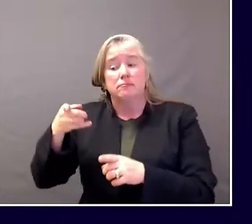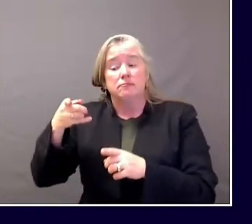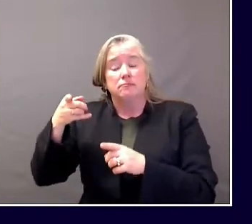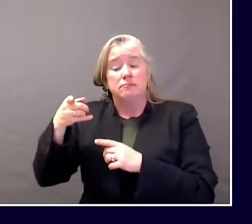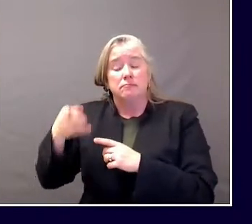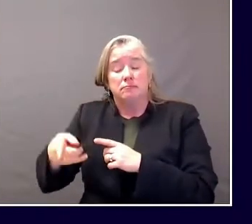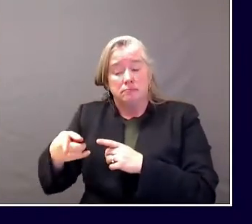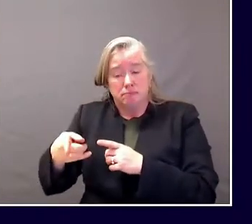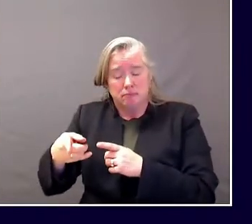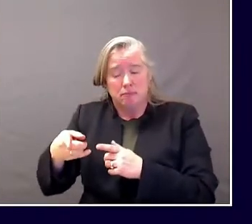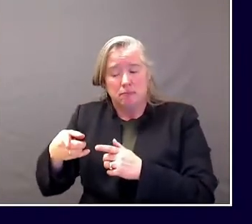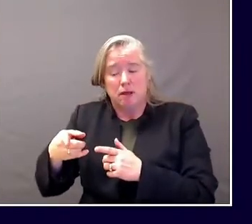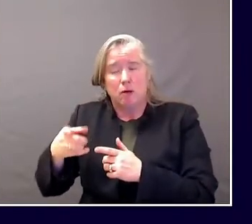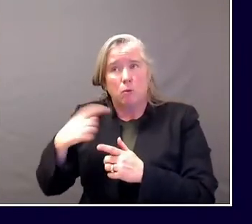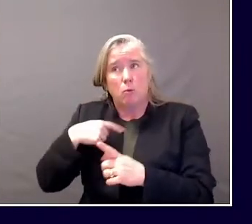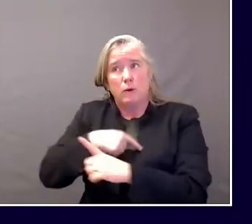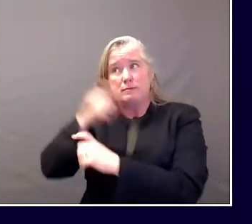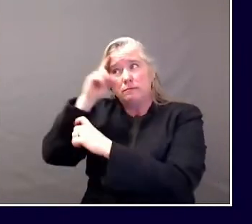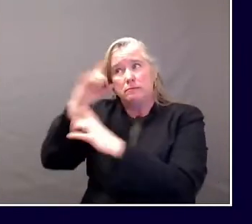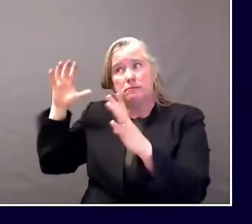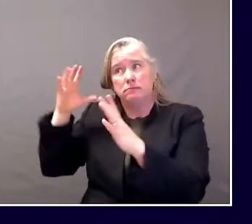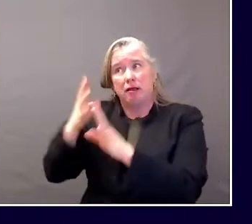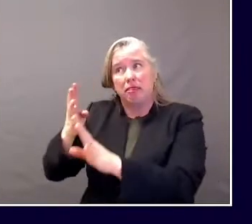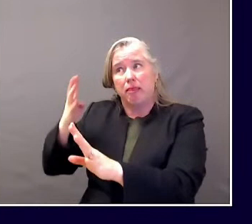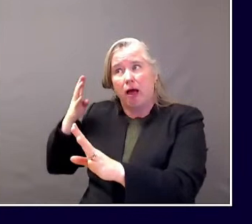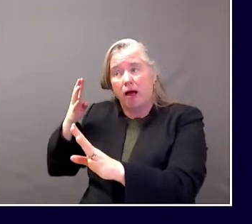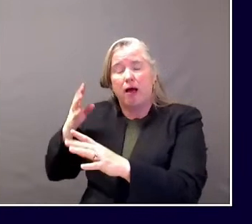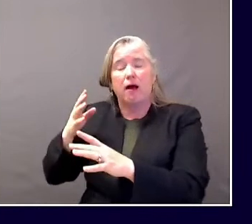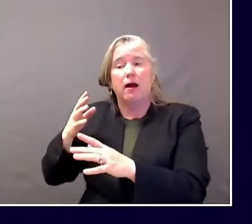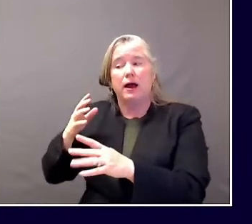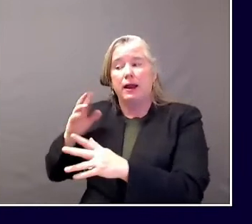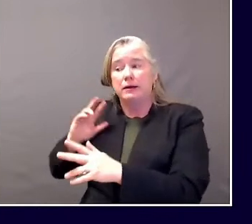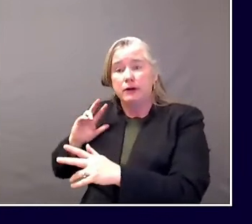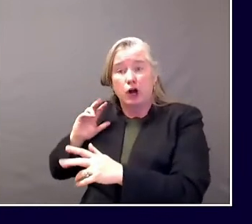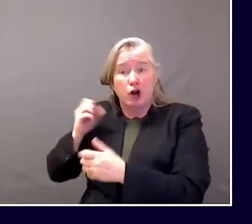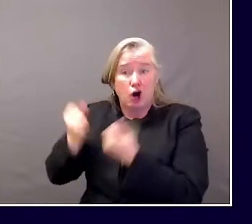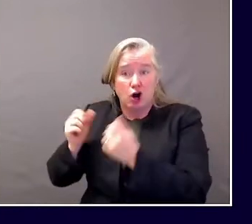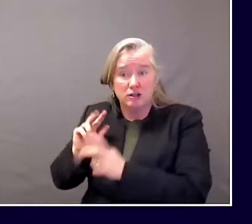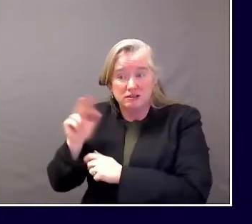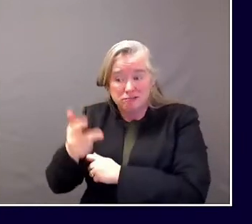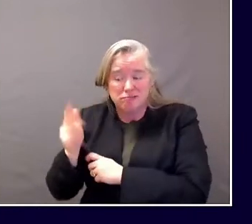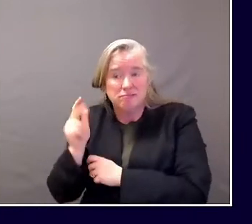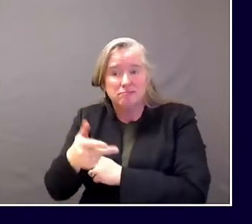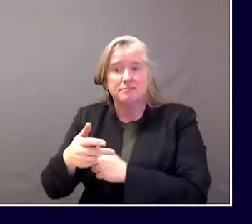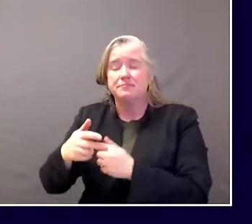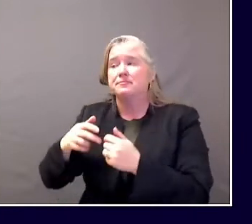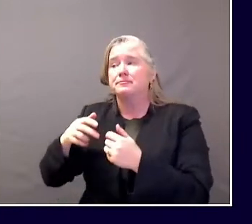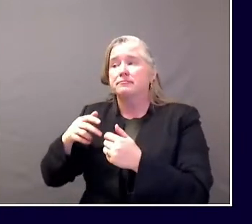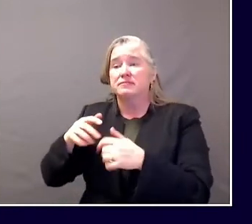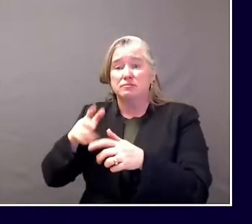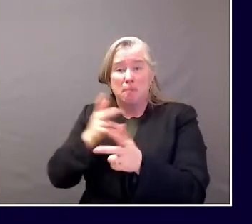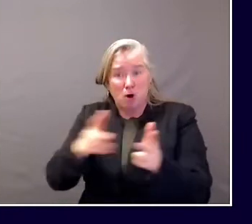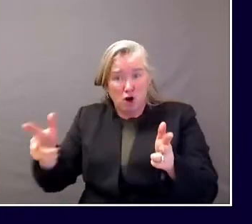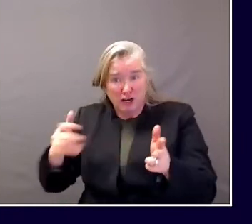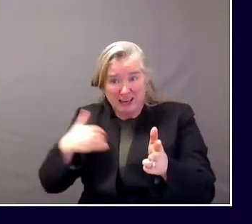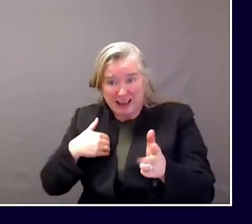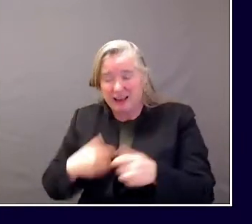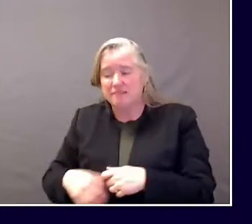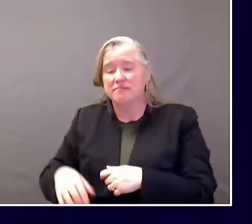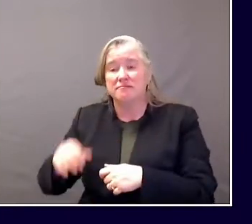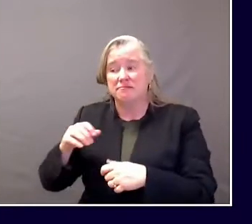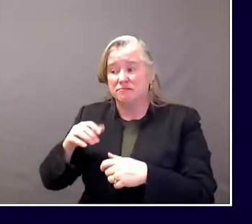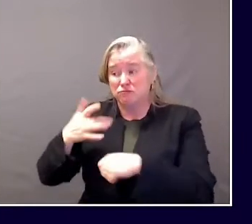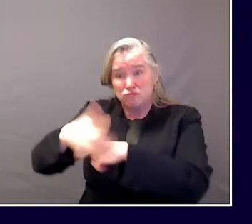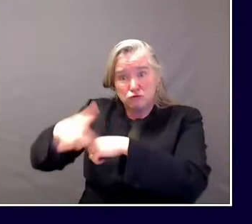appropriate space, ventilation, traffic flow, parking to accommodate that. Also, I think it's important to note